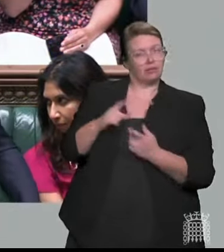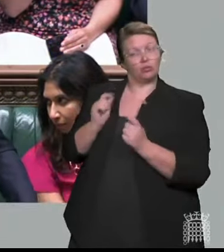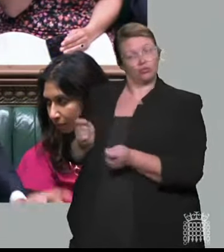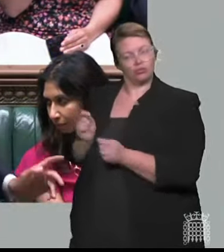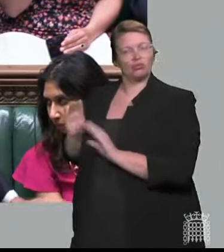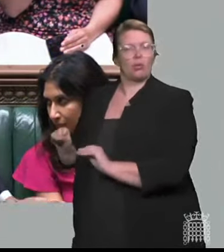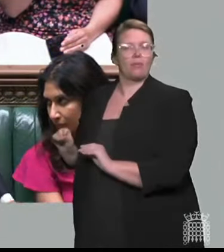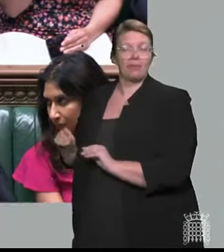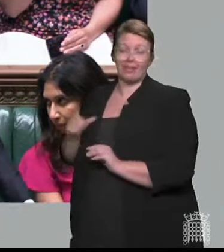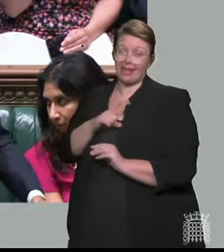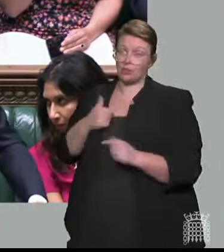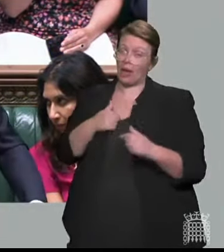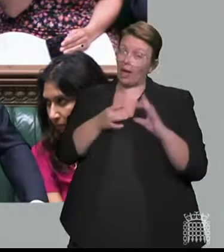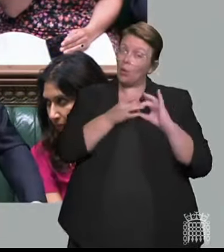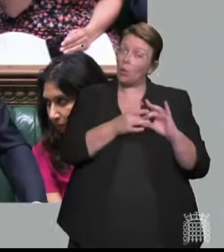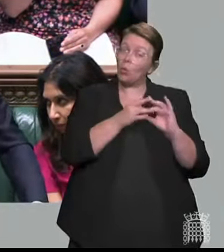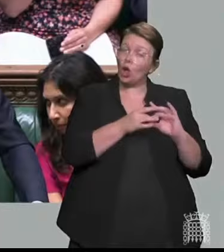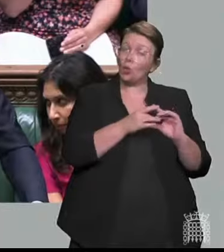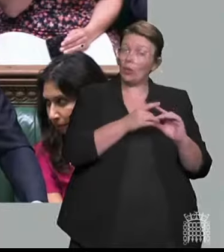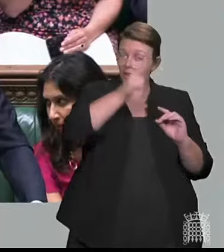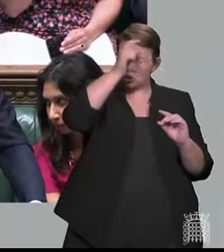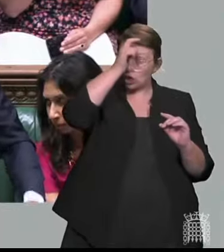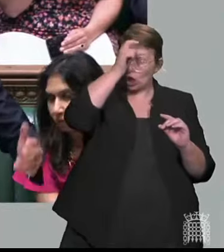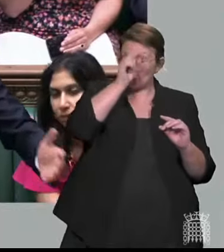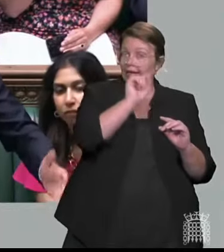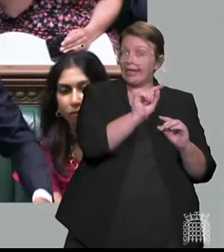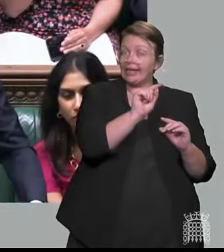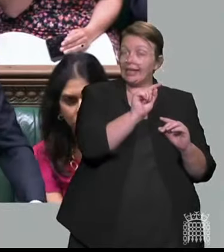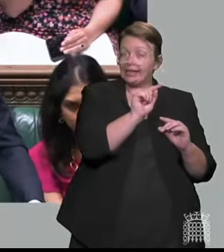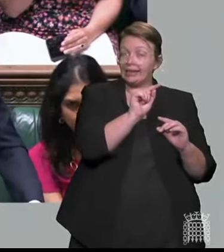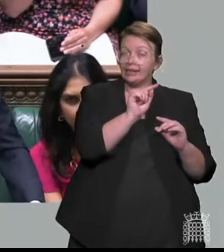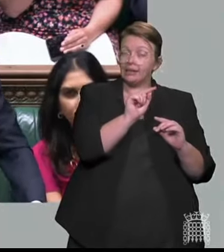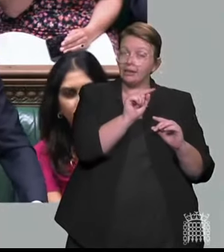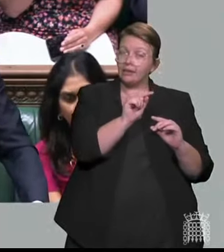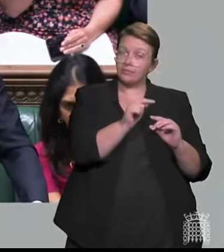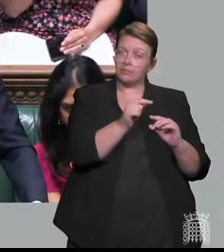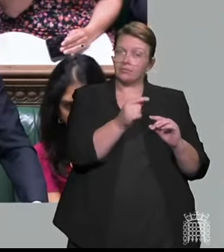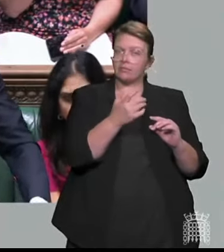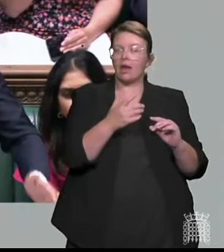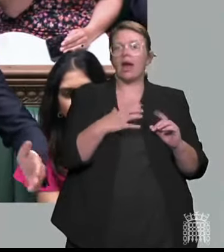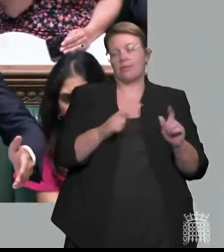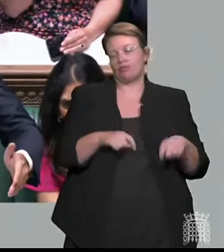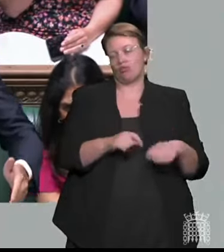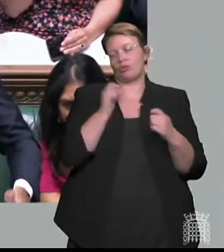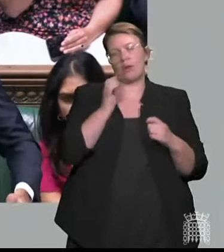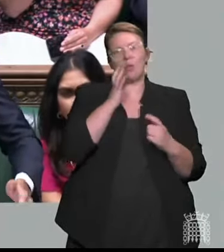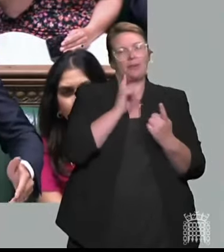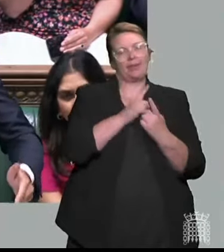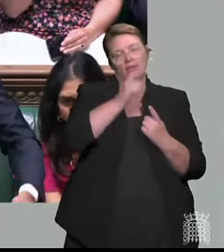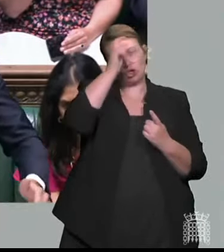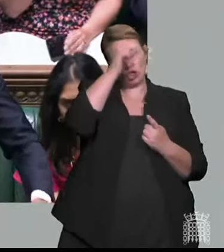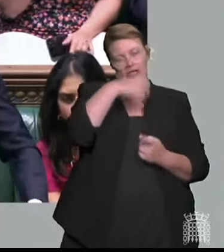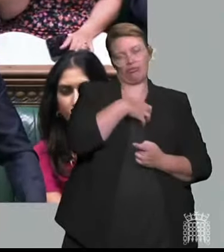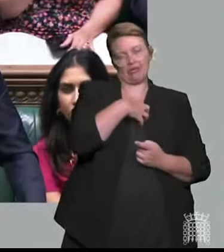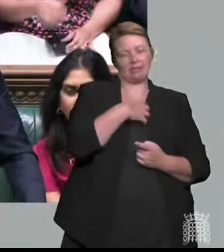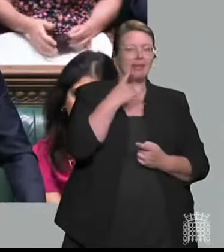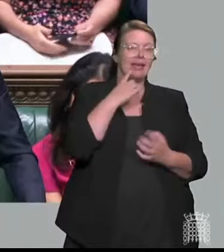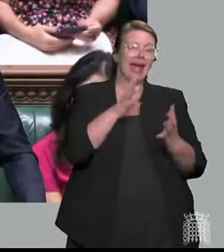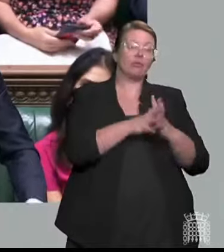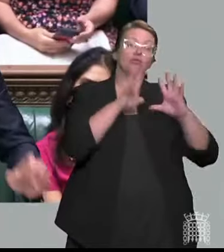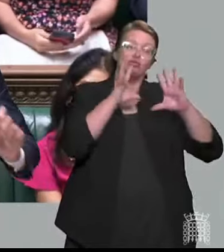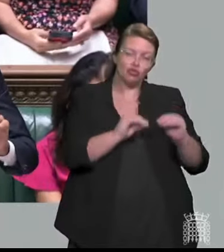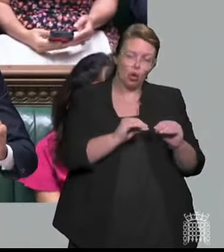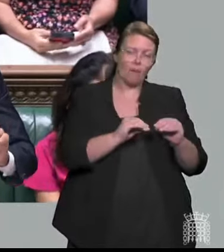we are stepping up joint operations with Turkey, Mr. Speaker. And I raised this with the President when we spoke, so that we can tackle organised